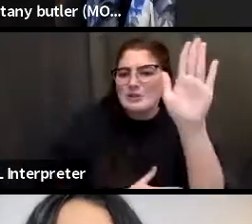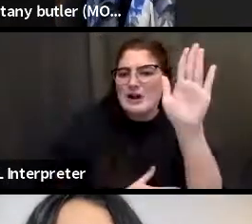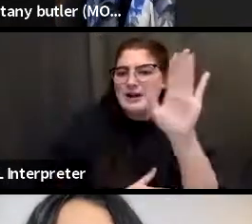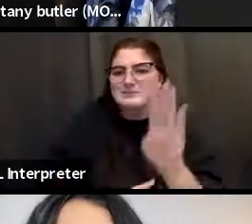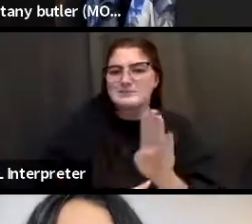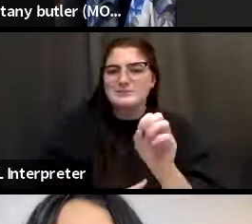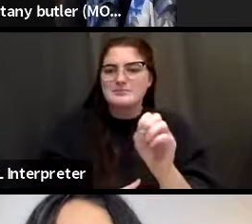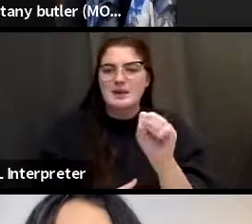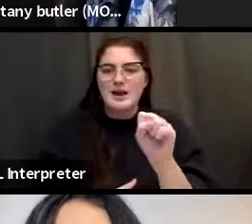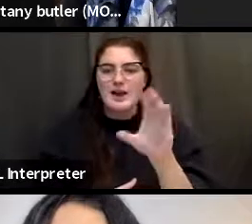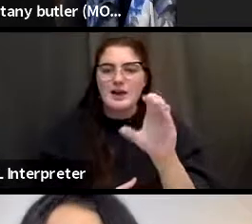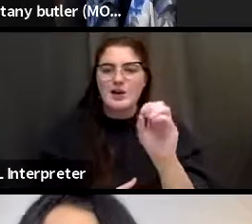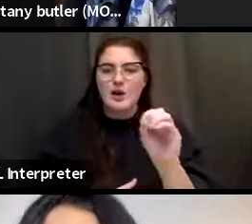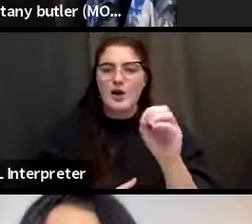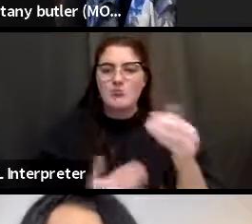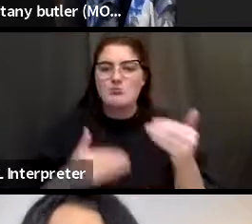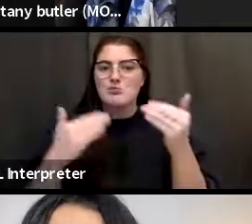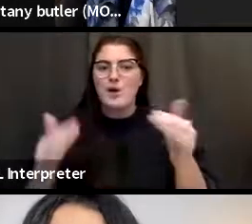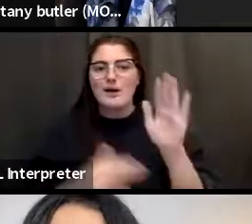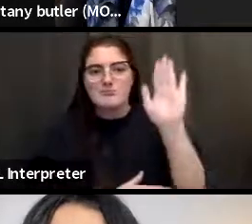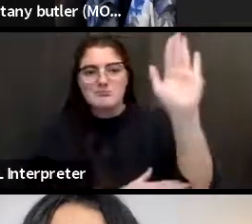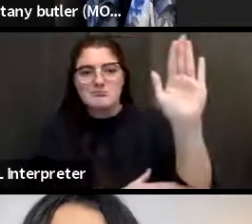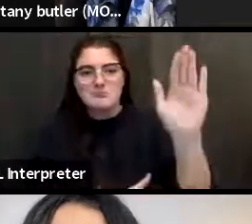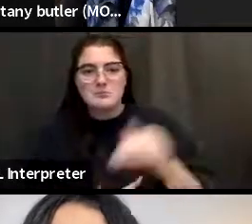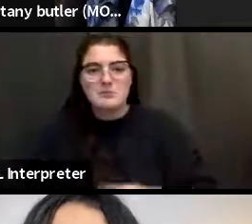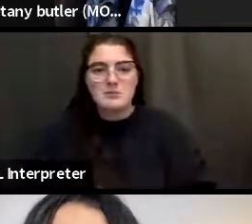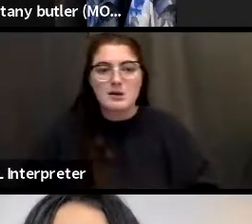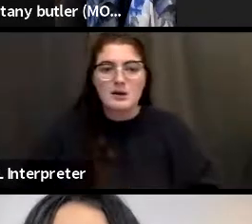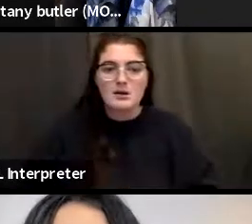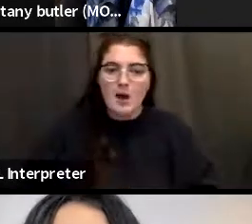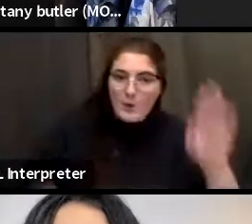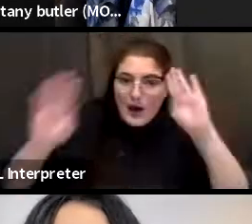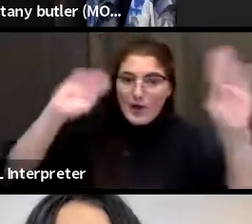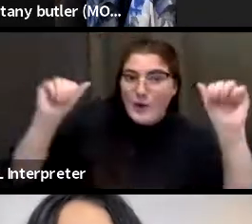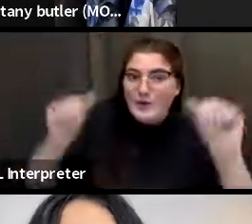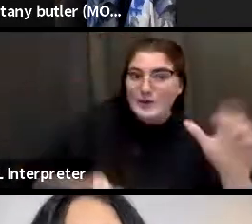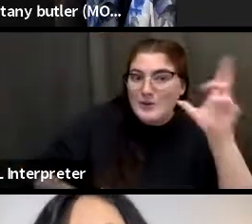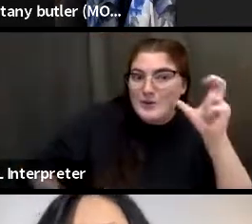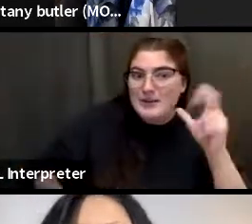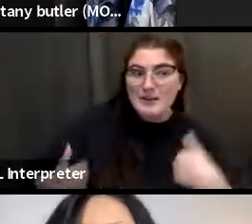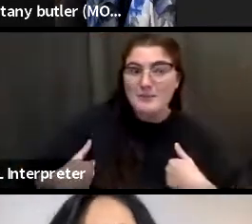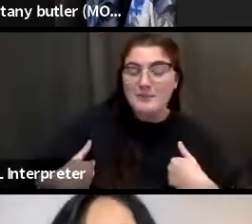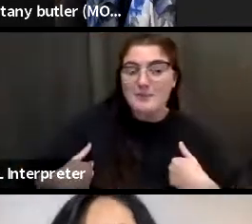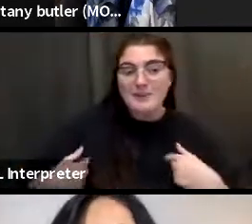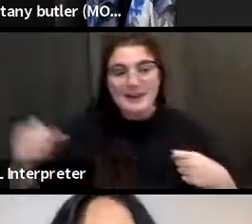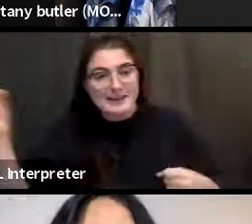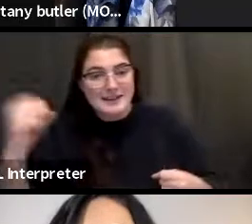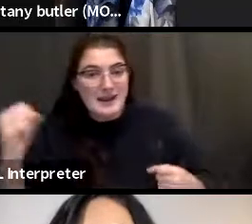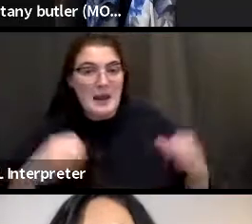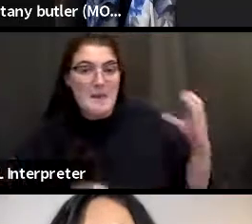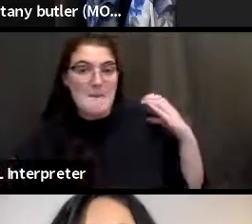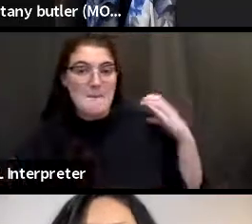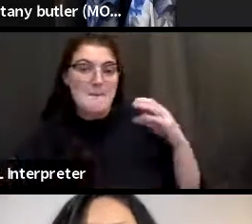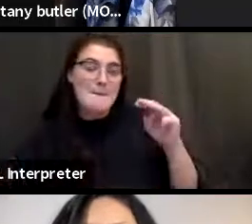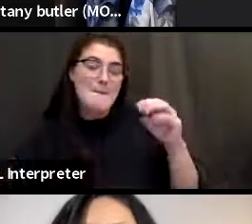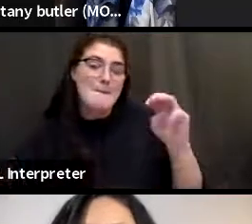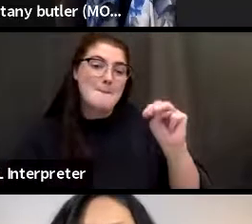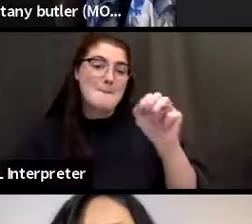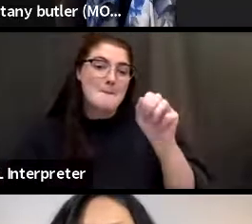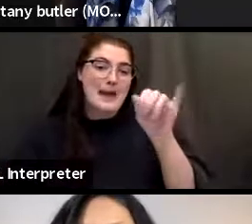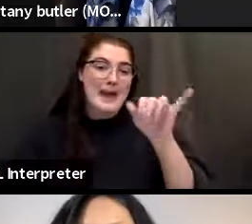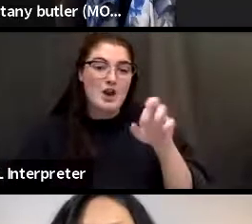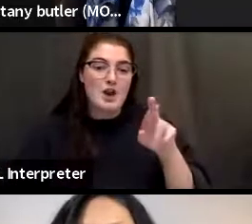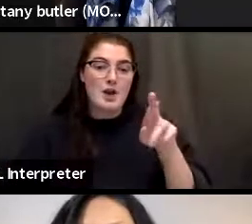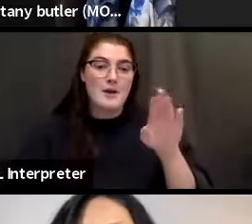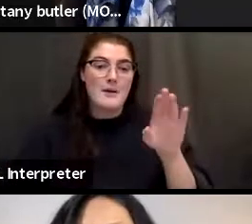and give Ms. Diggs permission to talk. Hello, can you hear me? Yes. This is Mayor Bowser. I just want to make